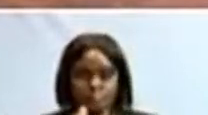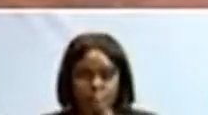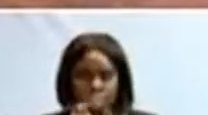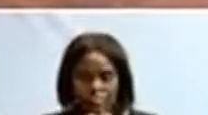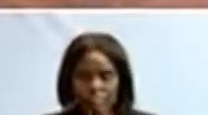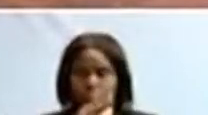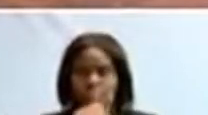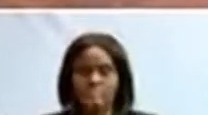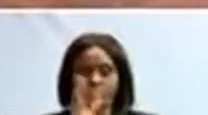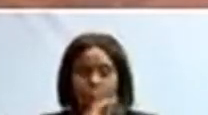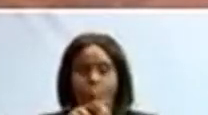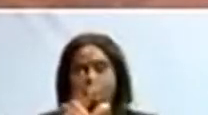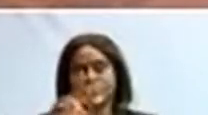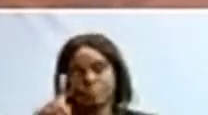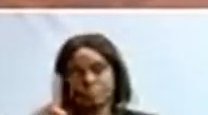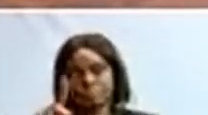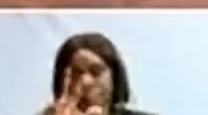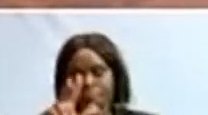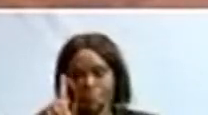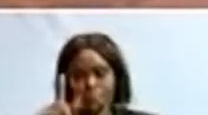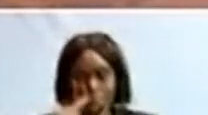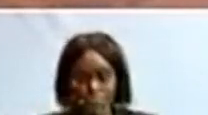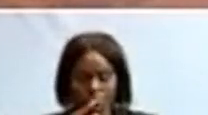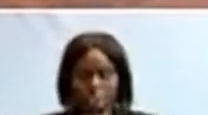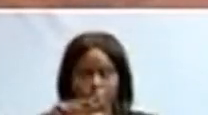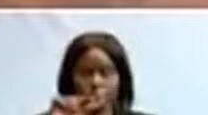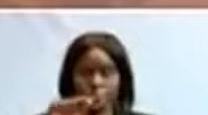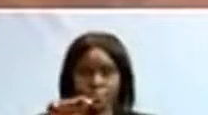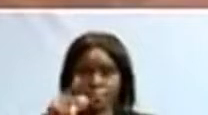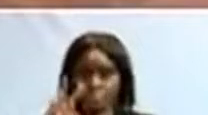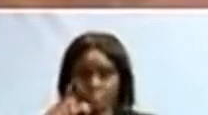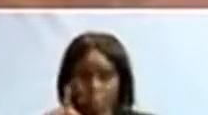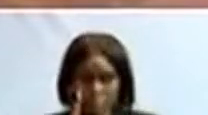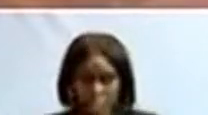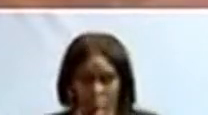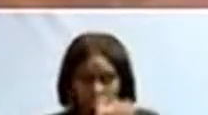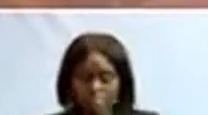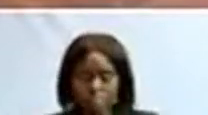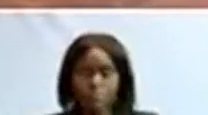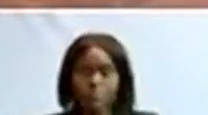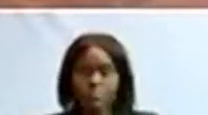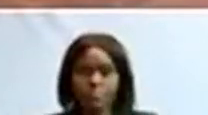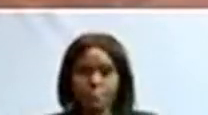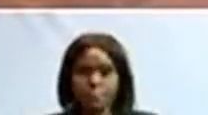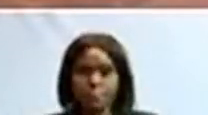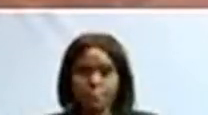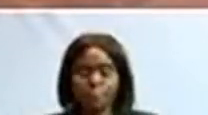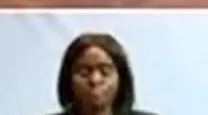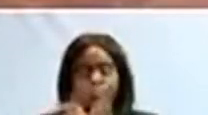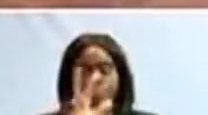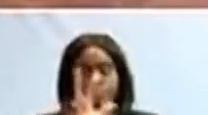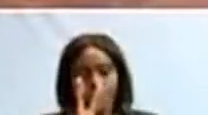was received on 31st December 2023, and